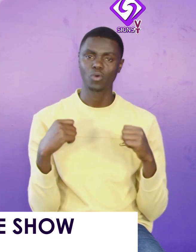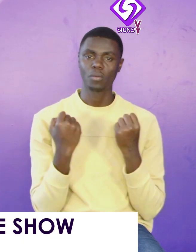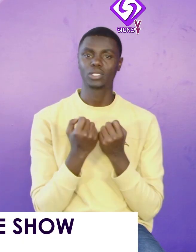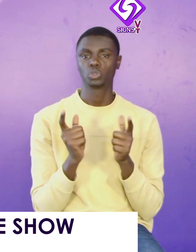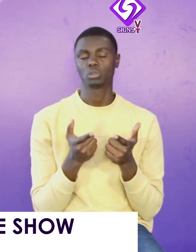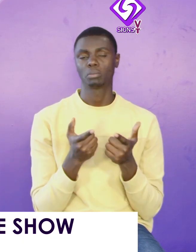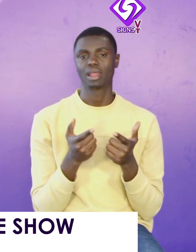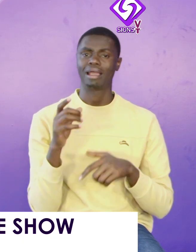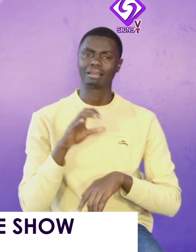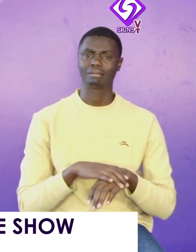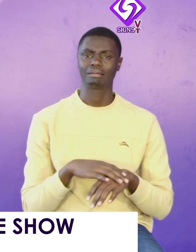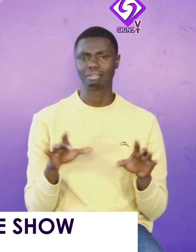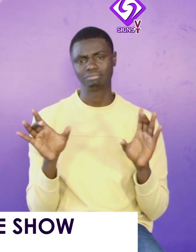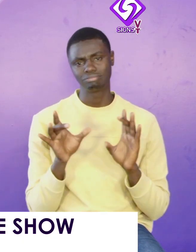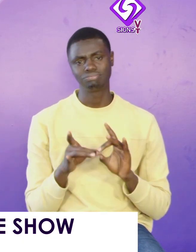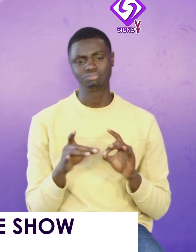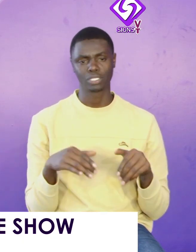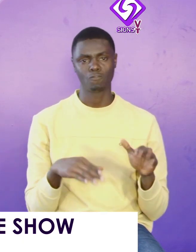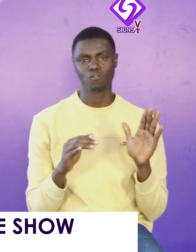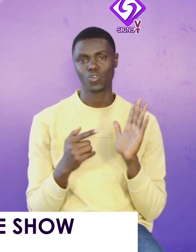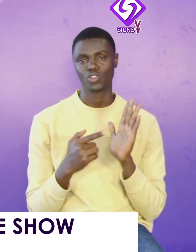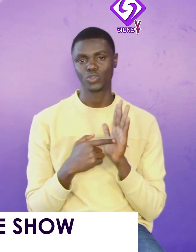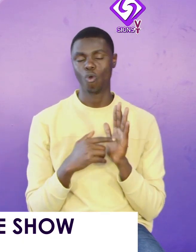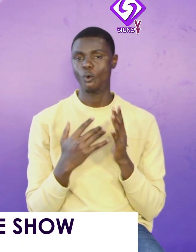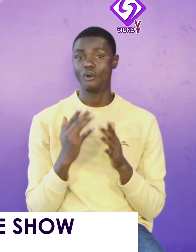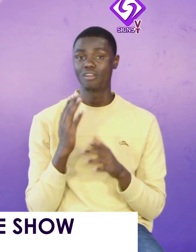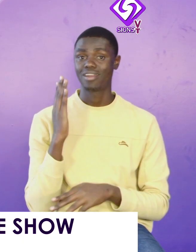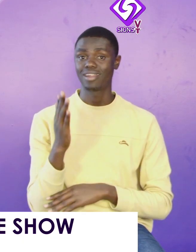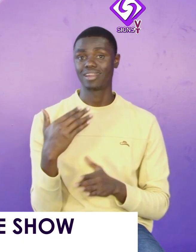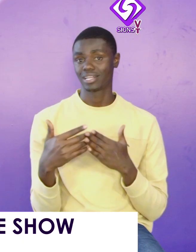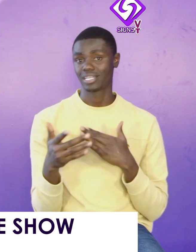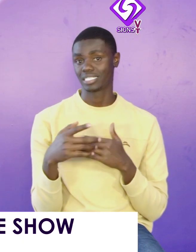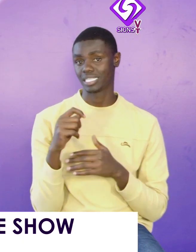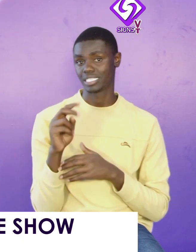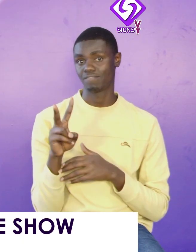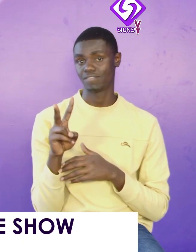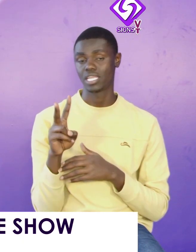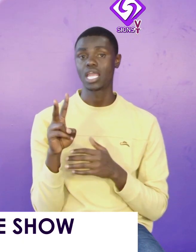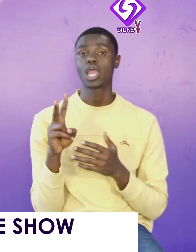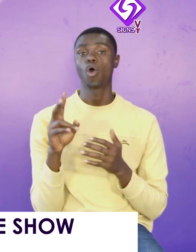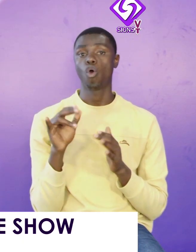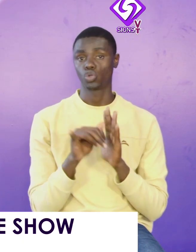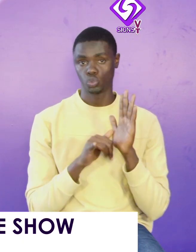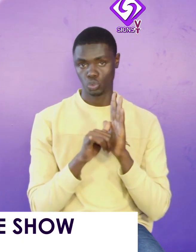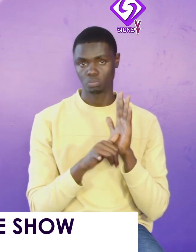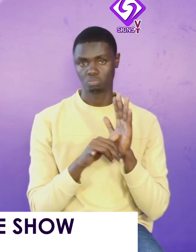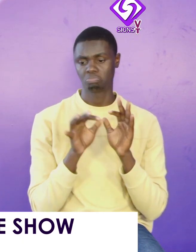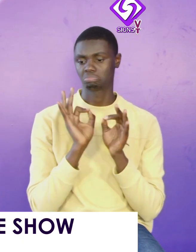can get the links. Or you can go directly to Science TV on YouTube. Our sign language interpreter